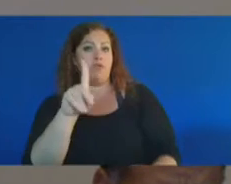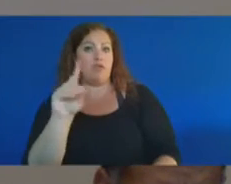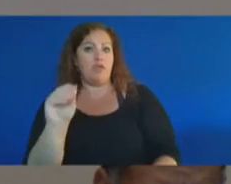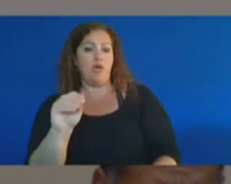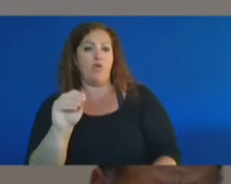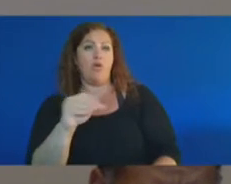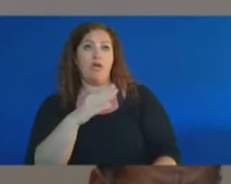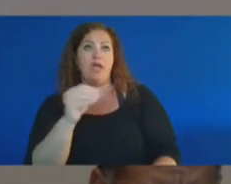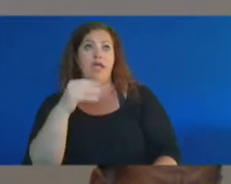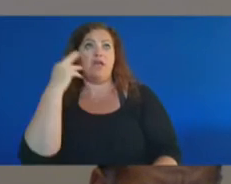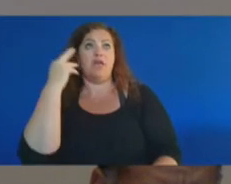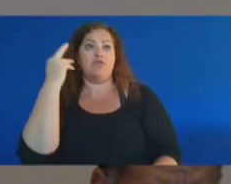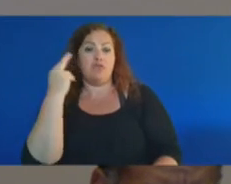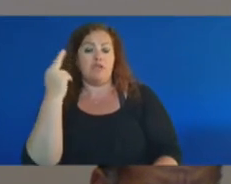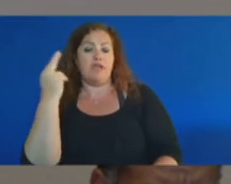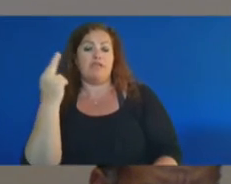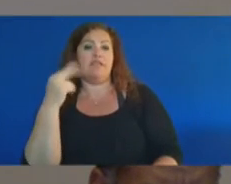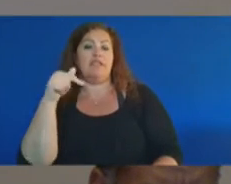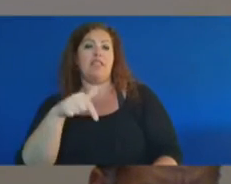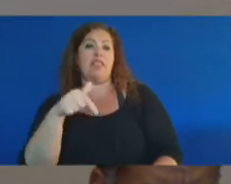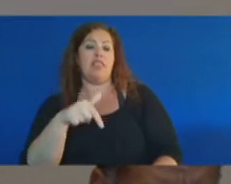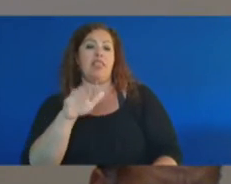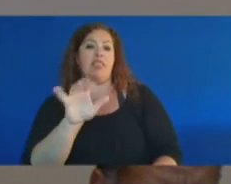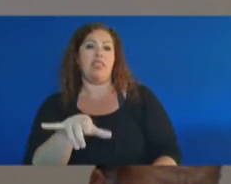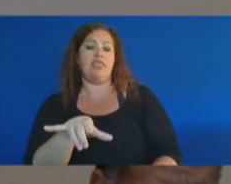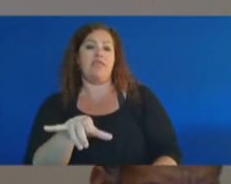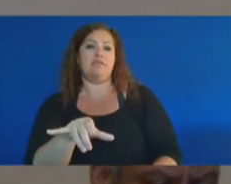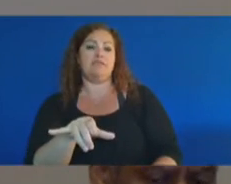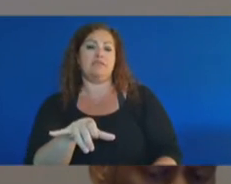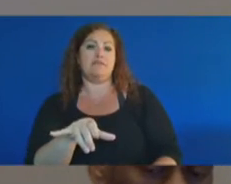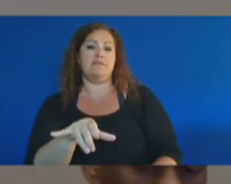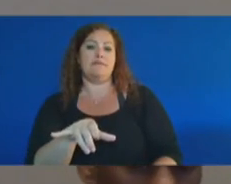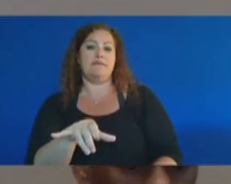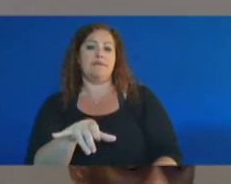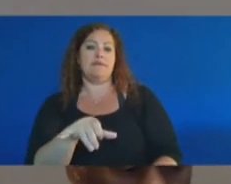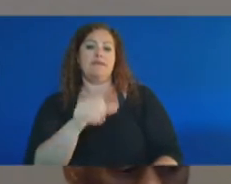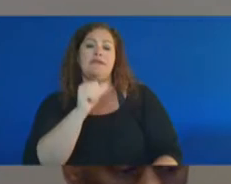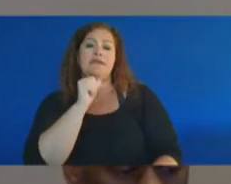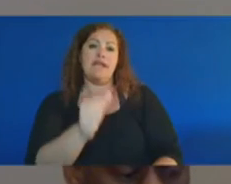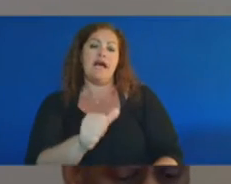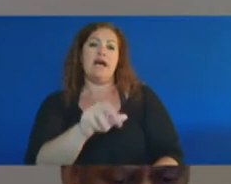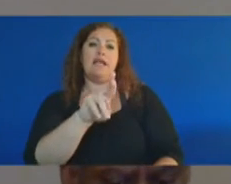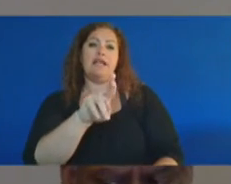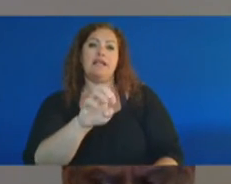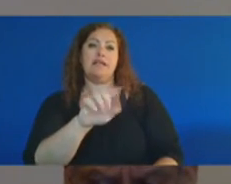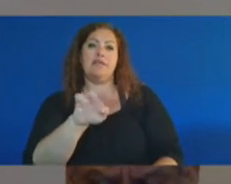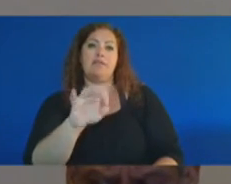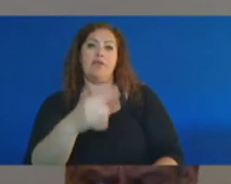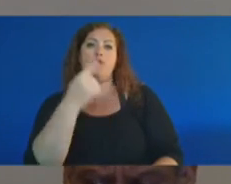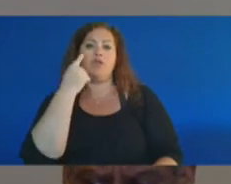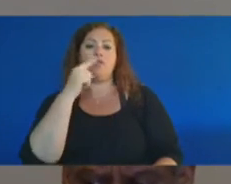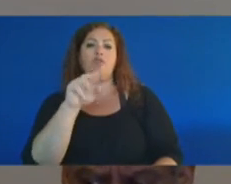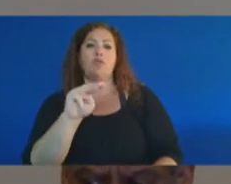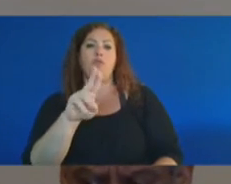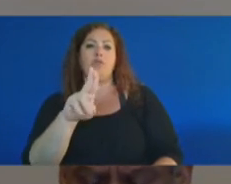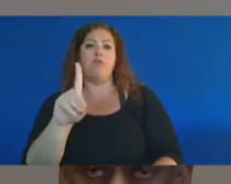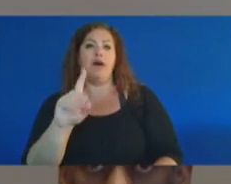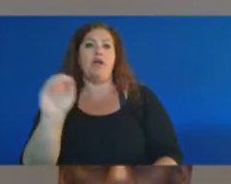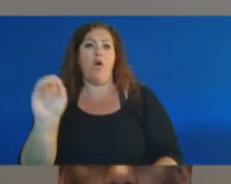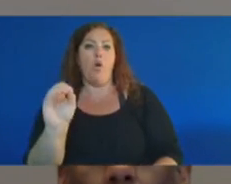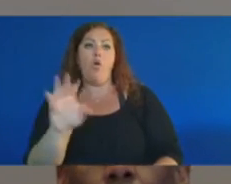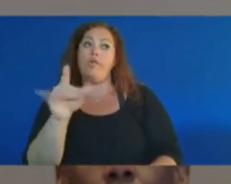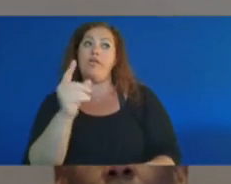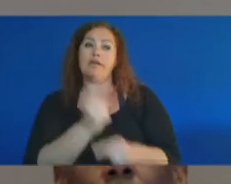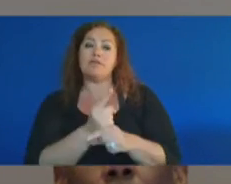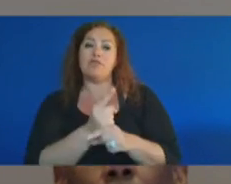realizing that this um not resoning it to a mud o um was the right way to go